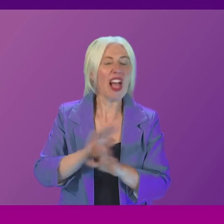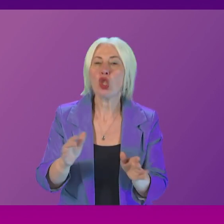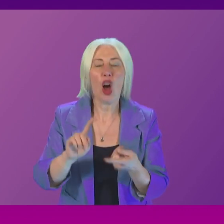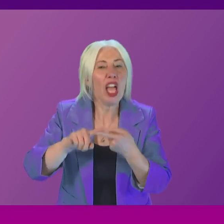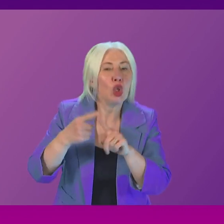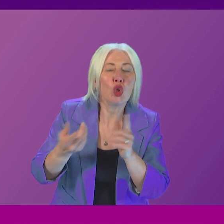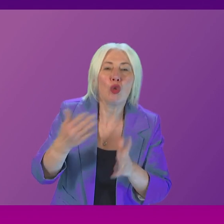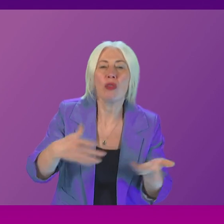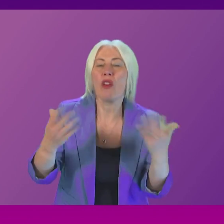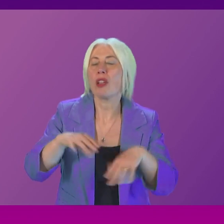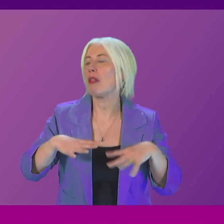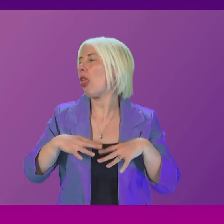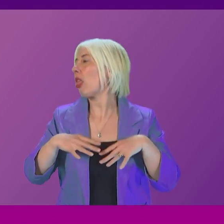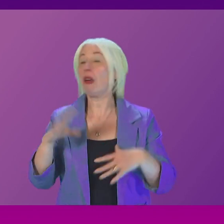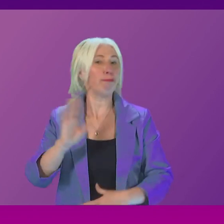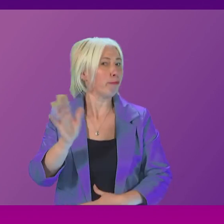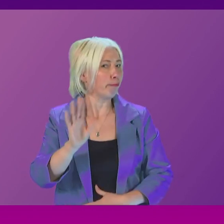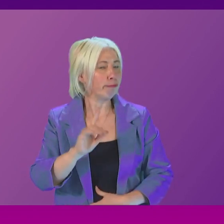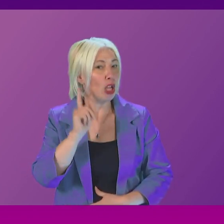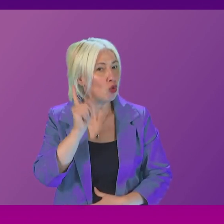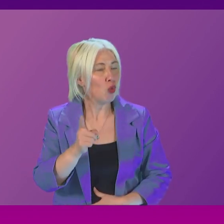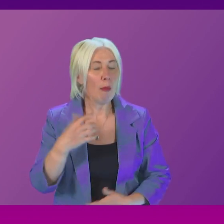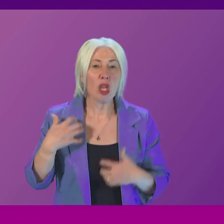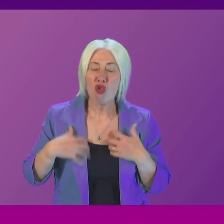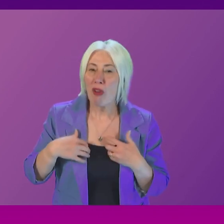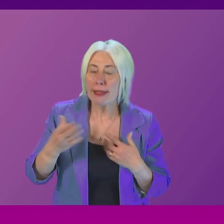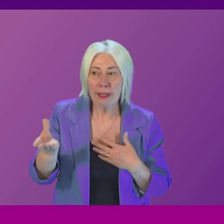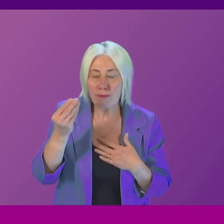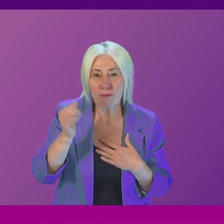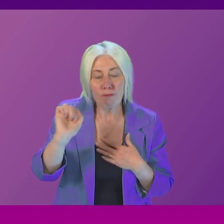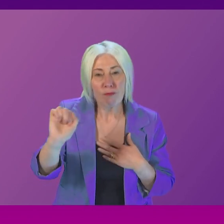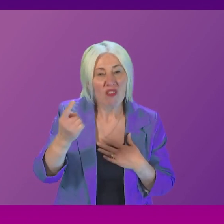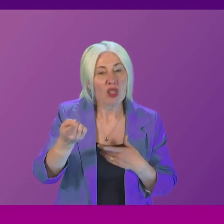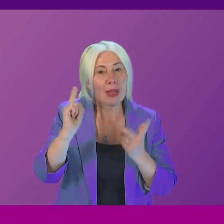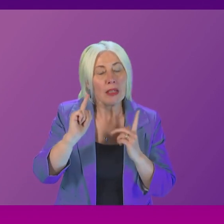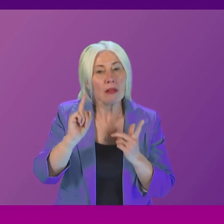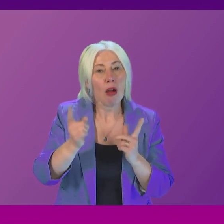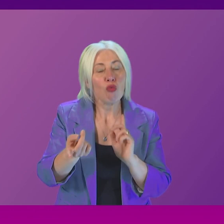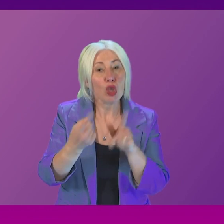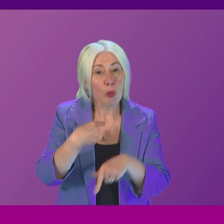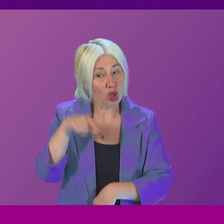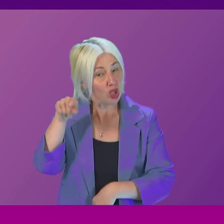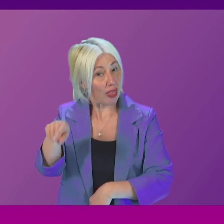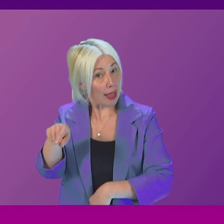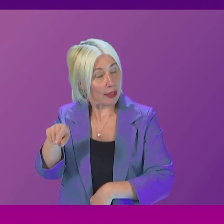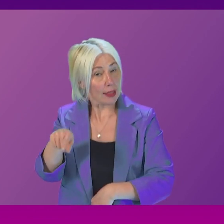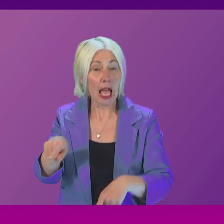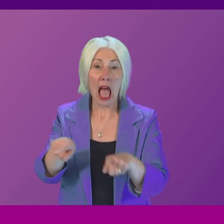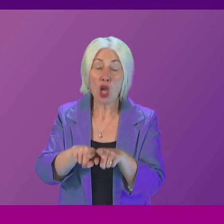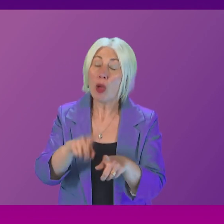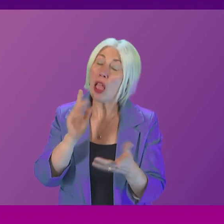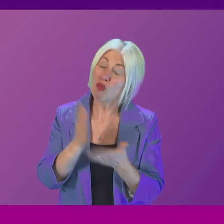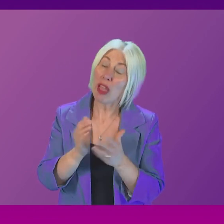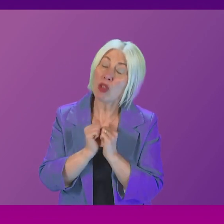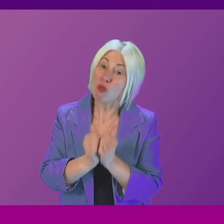for complacency. So I'd be interested to hear the First Minister's response to this, and would also